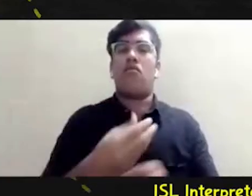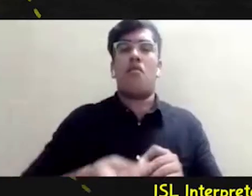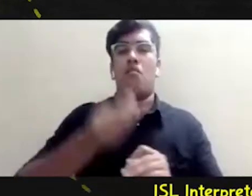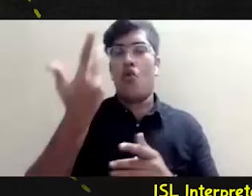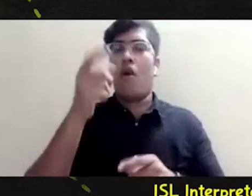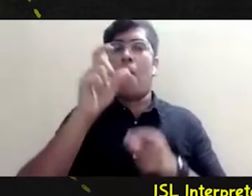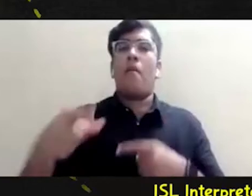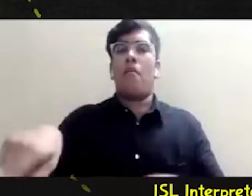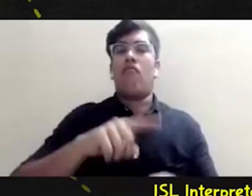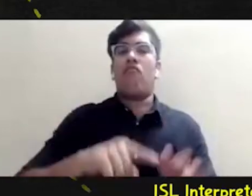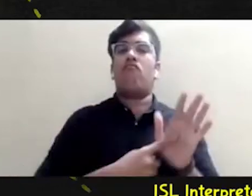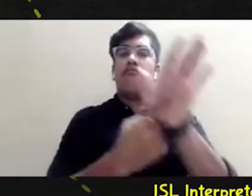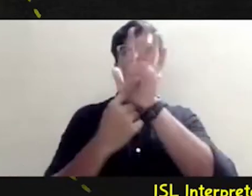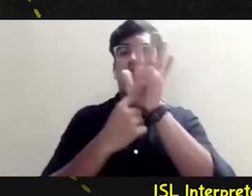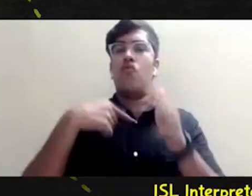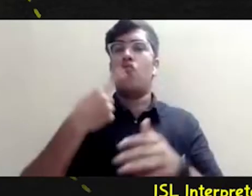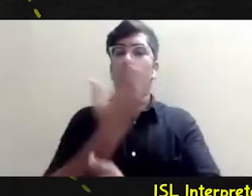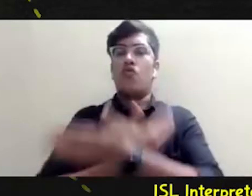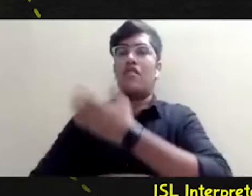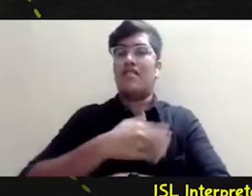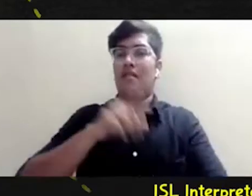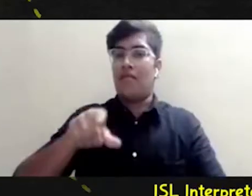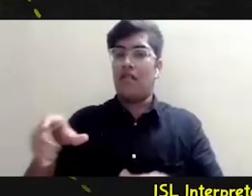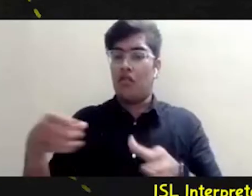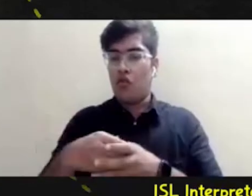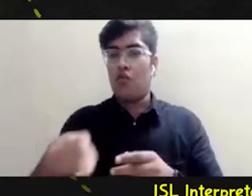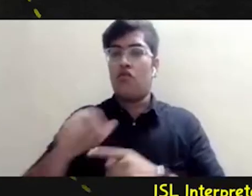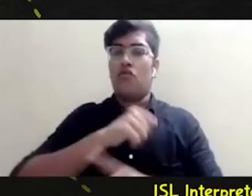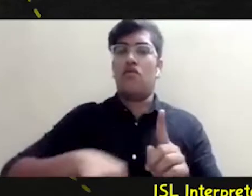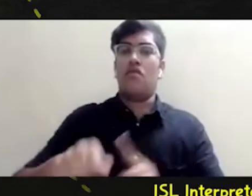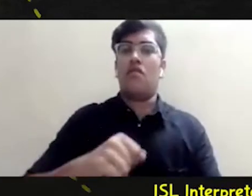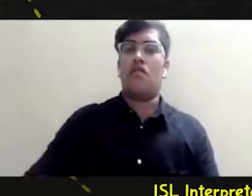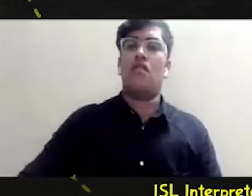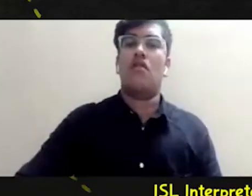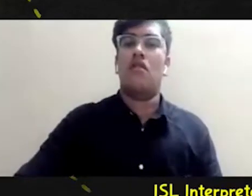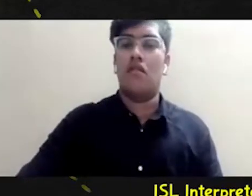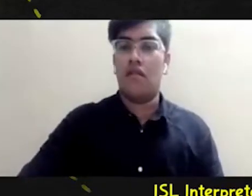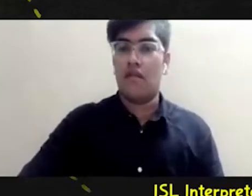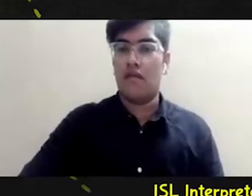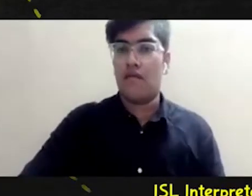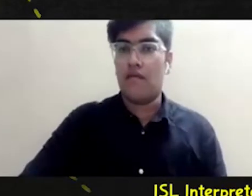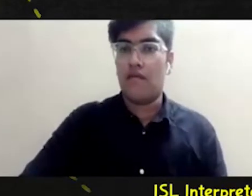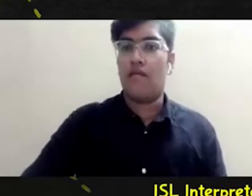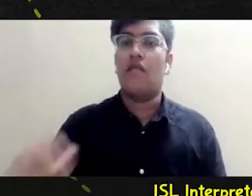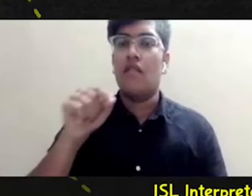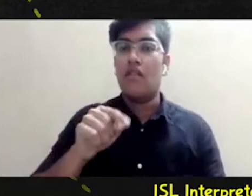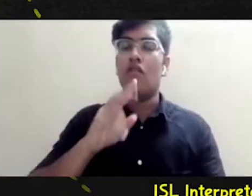of differently able community in the society? I think this also talks about